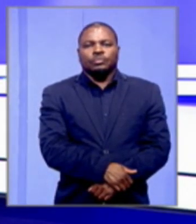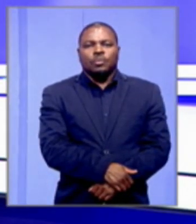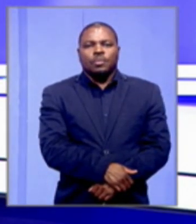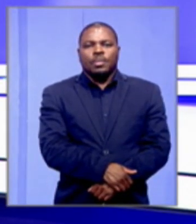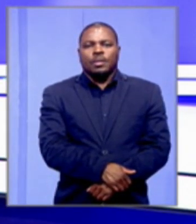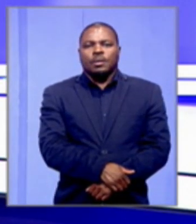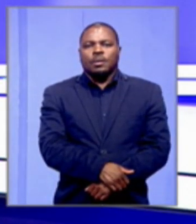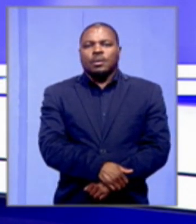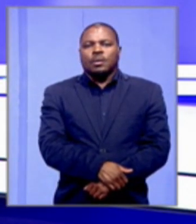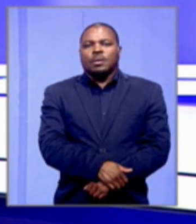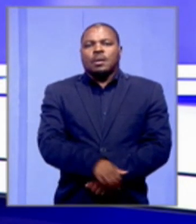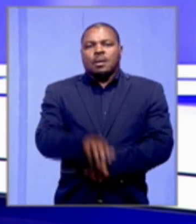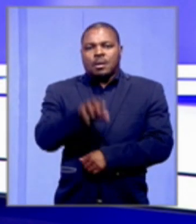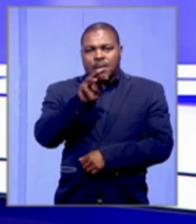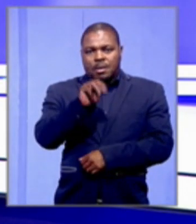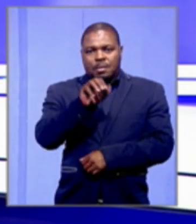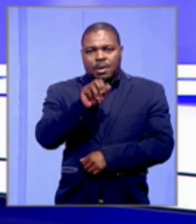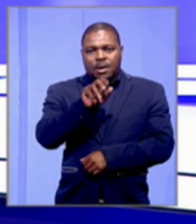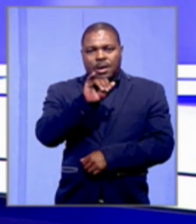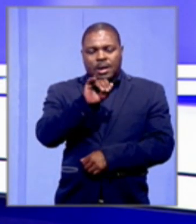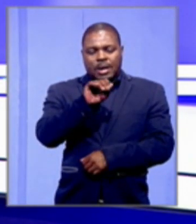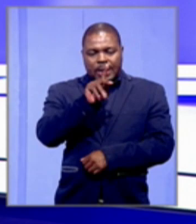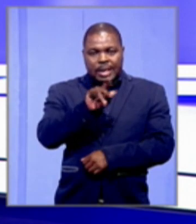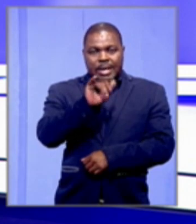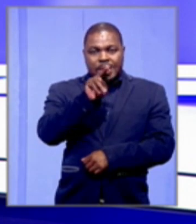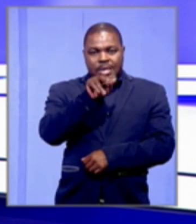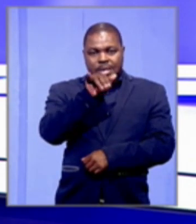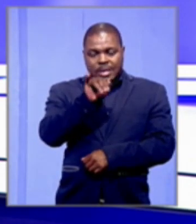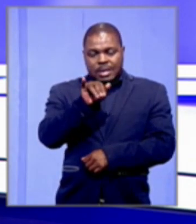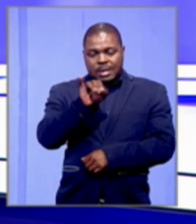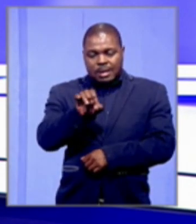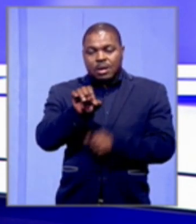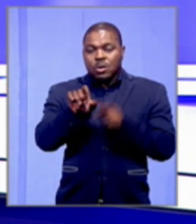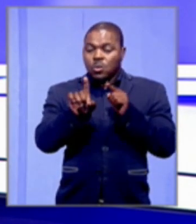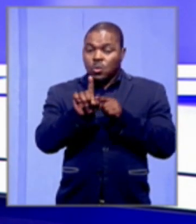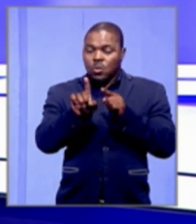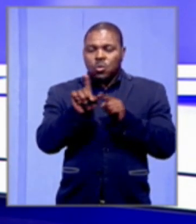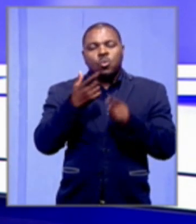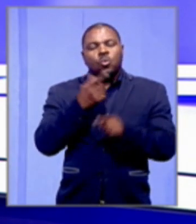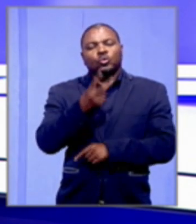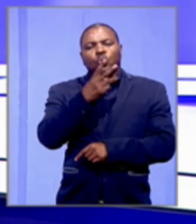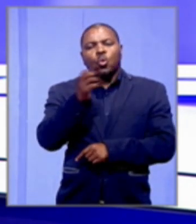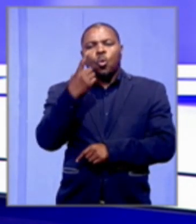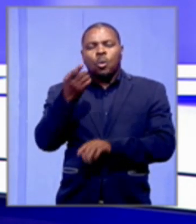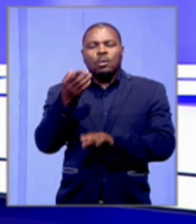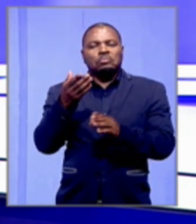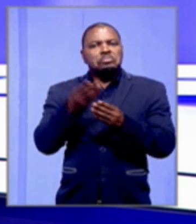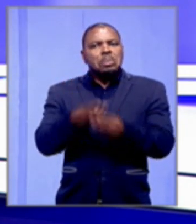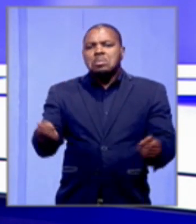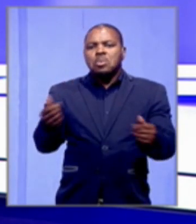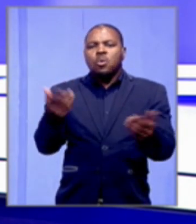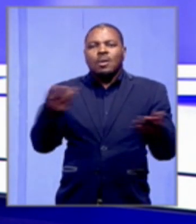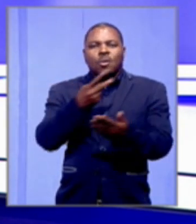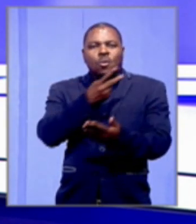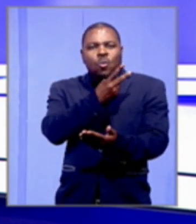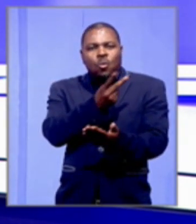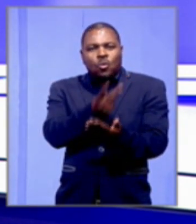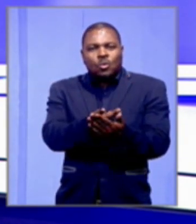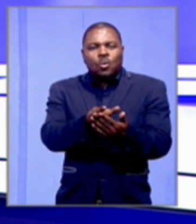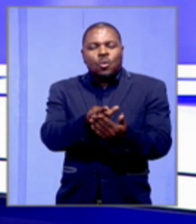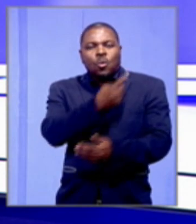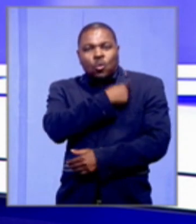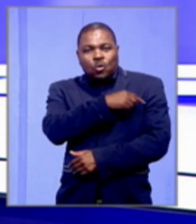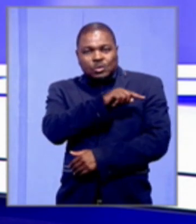Ba gabo Stephen Boitinyana Makinye yo a timetsego ka 2001 a le bookelong jwa thusong gauswi le Lichtenburg ka